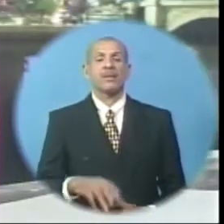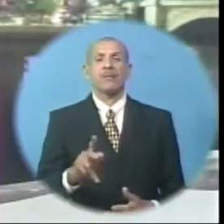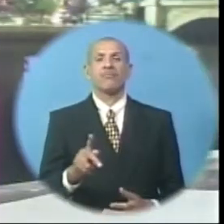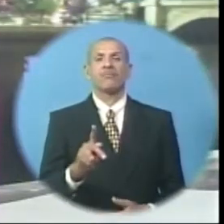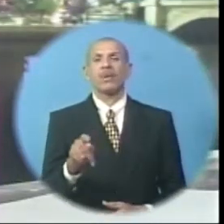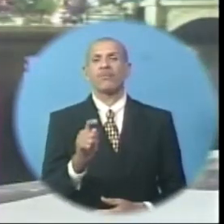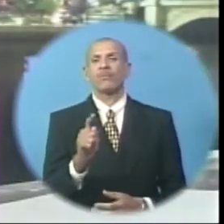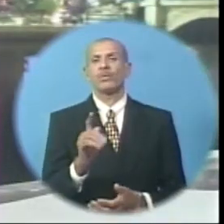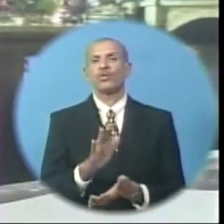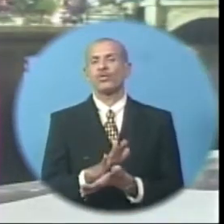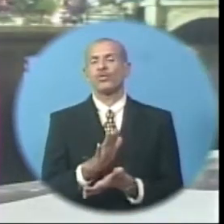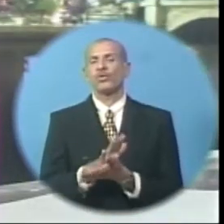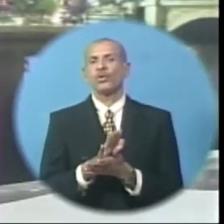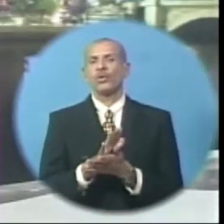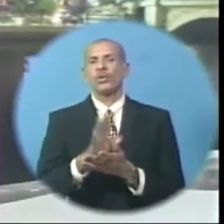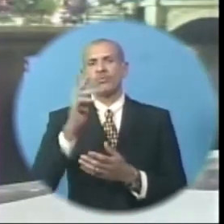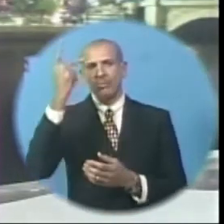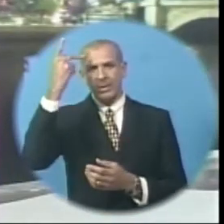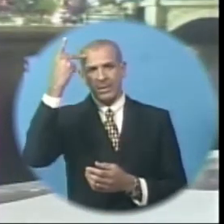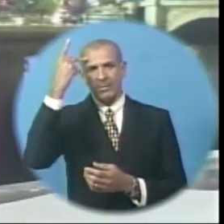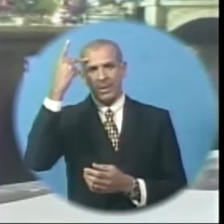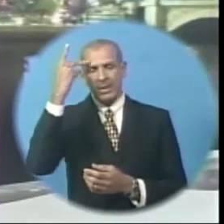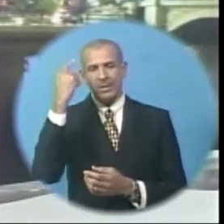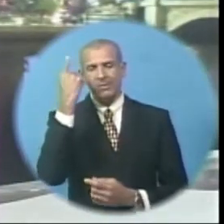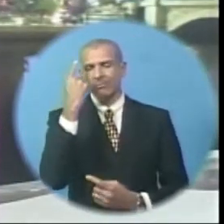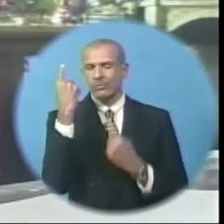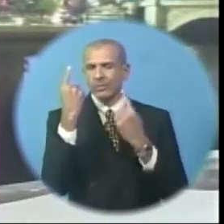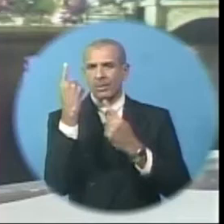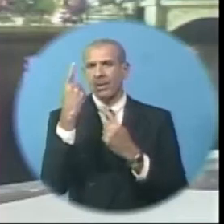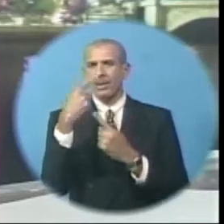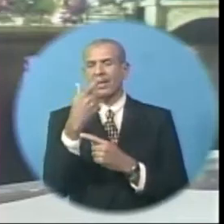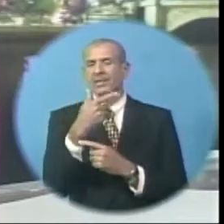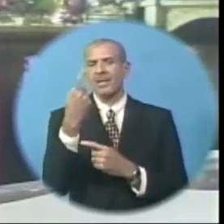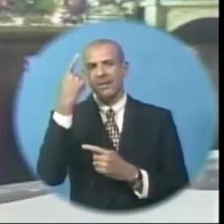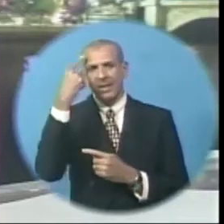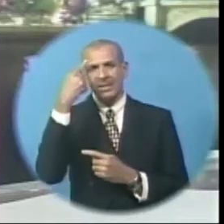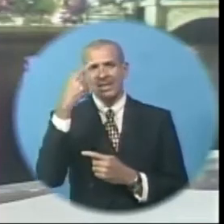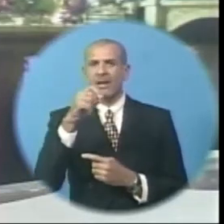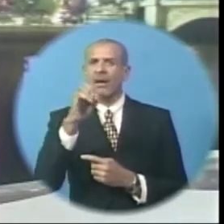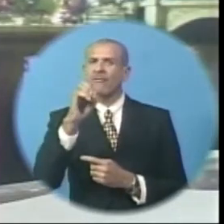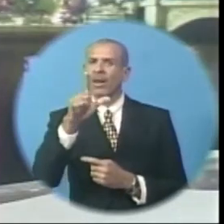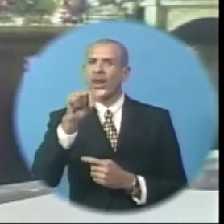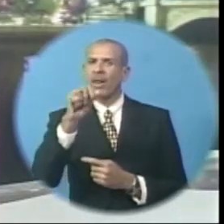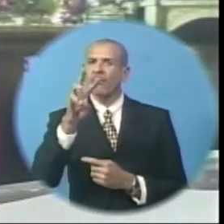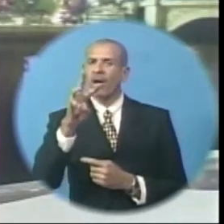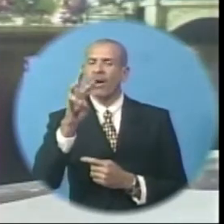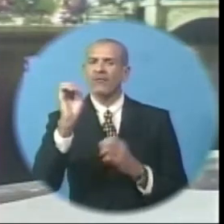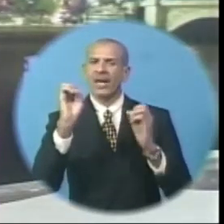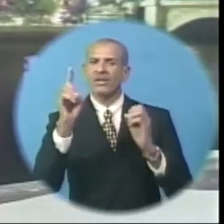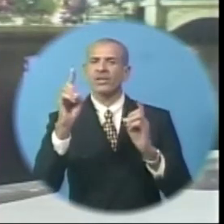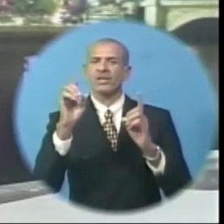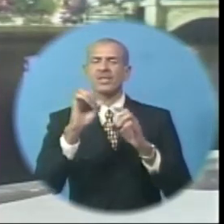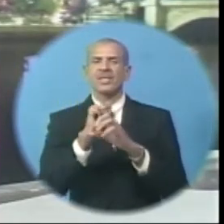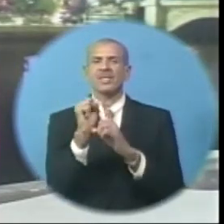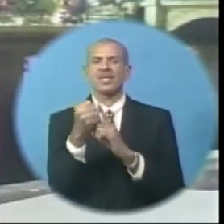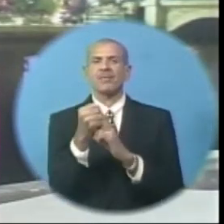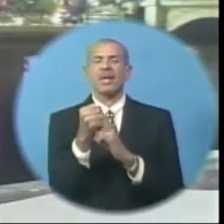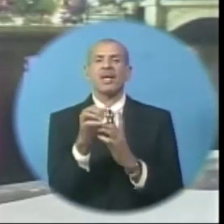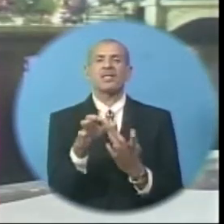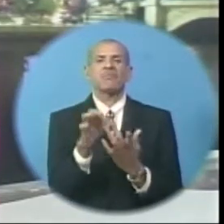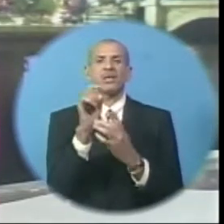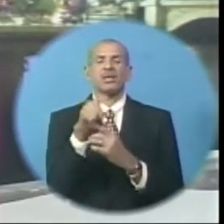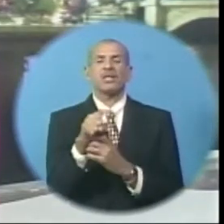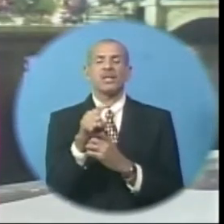school principal is concerned about what he considers to be a flaw in the education system regarding special needs students in